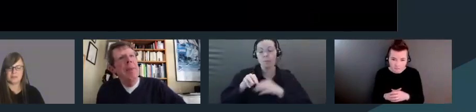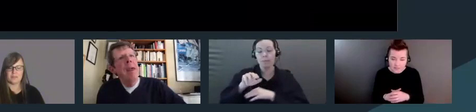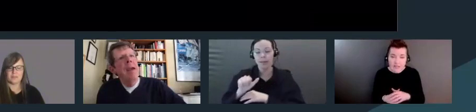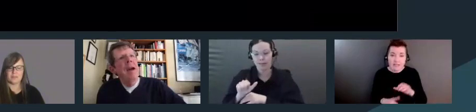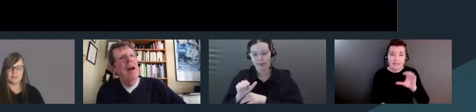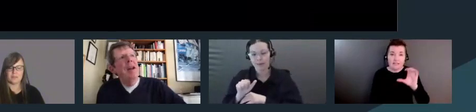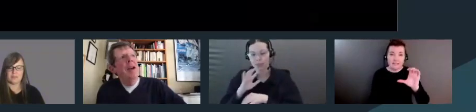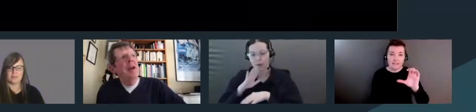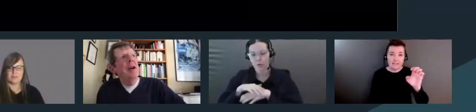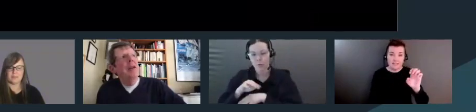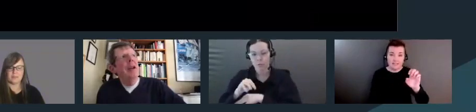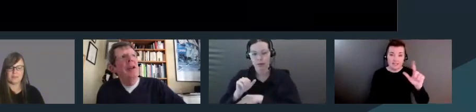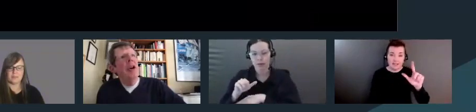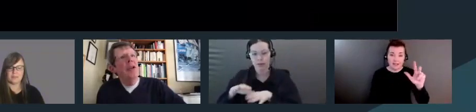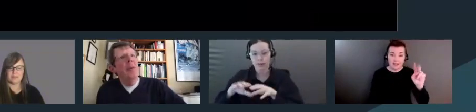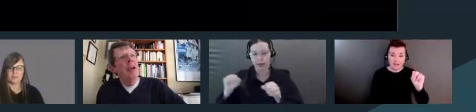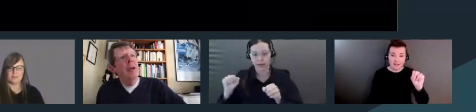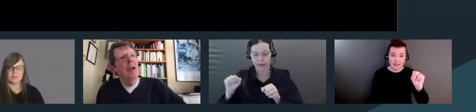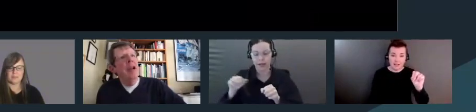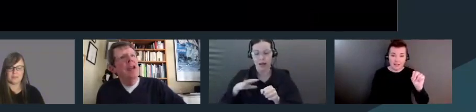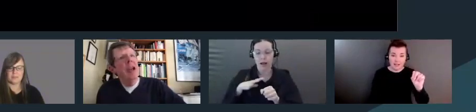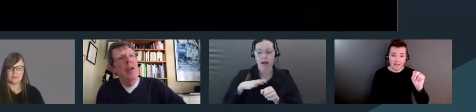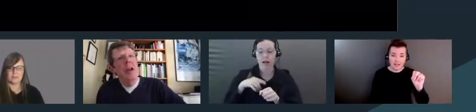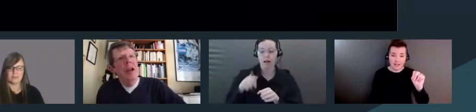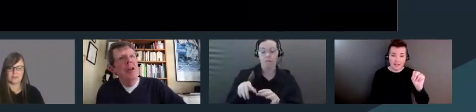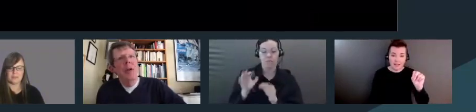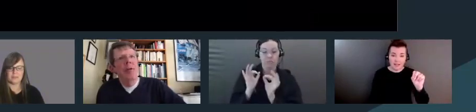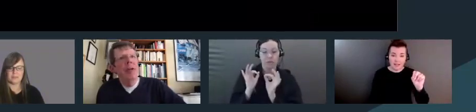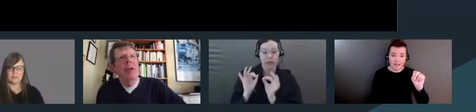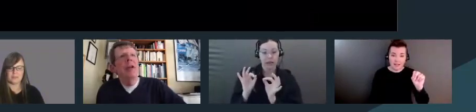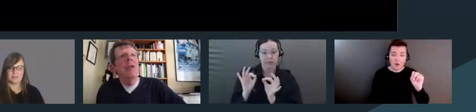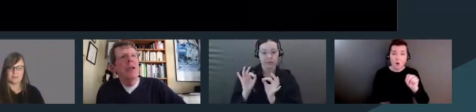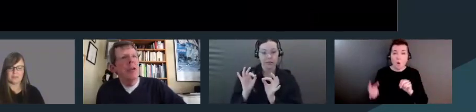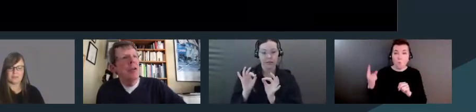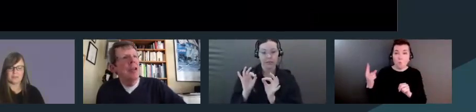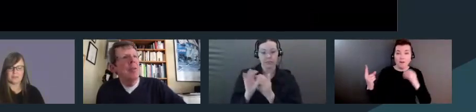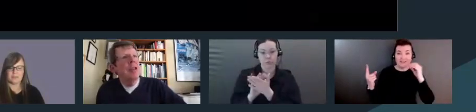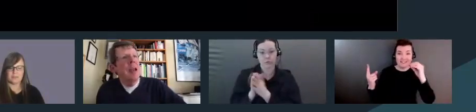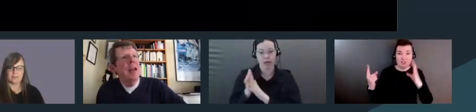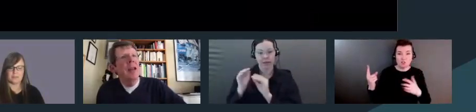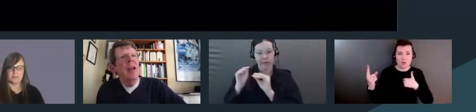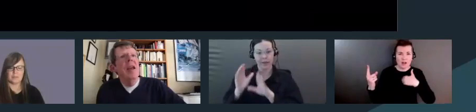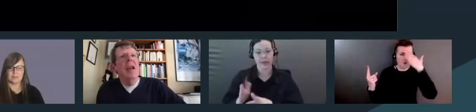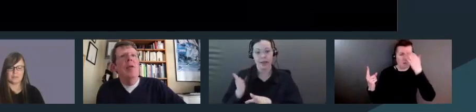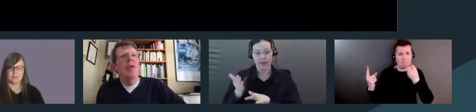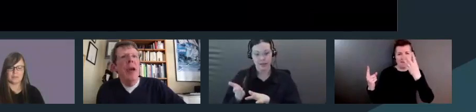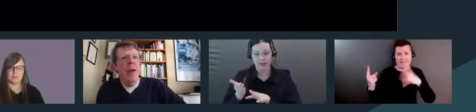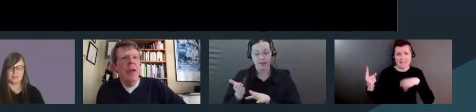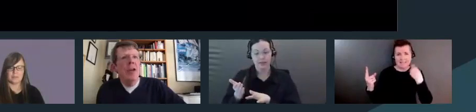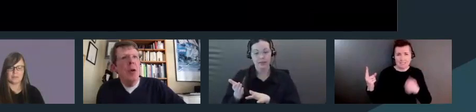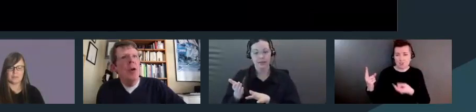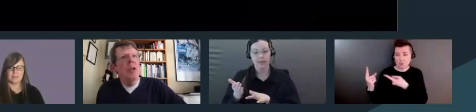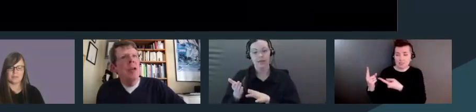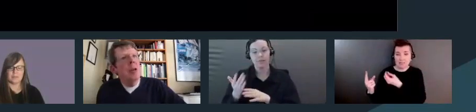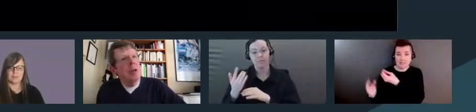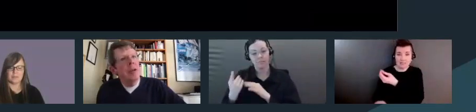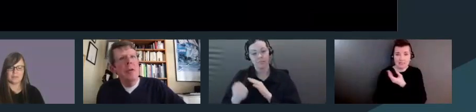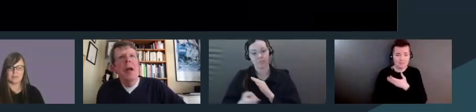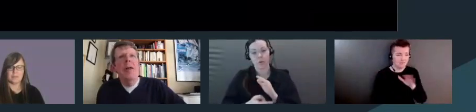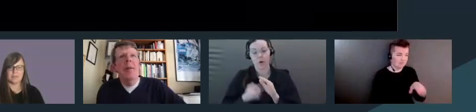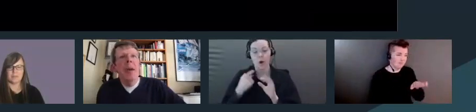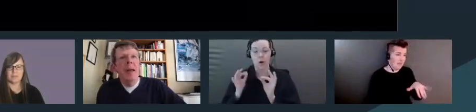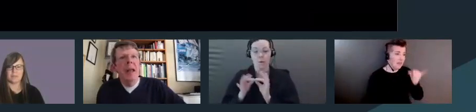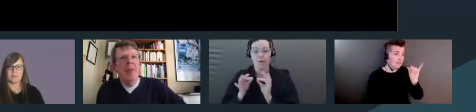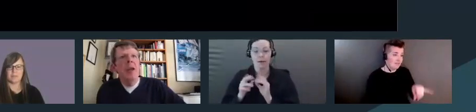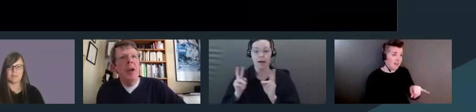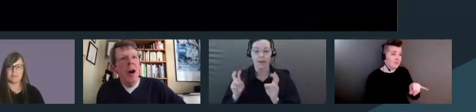CELN. And a long-term Inuit educator that I'd known for years and years said to me, Sandy, it was having this course in